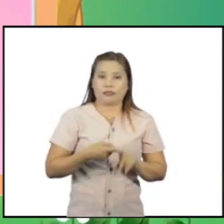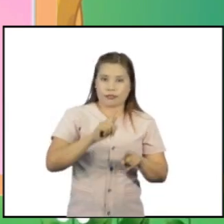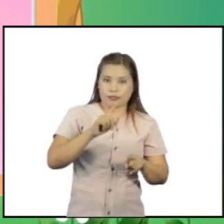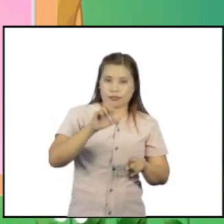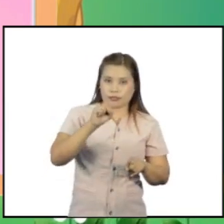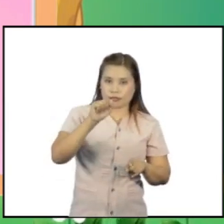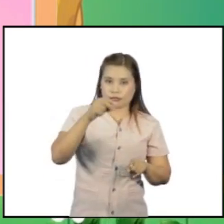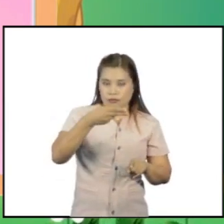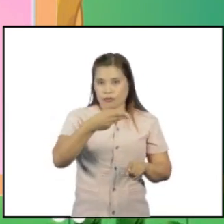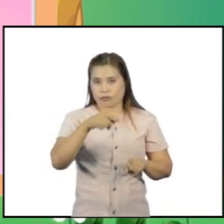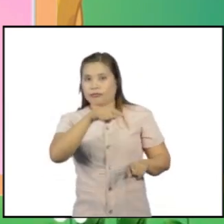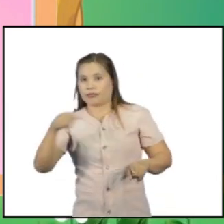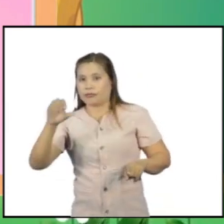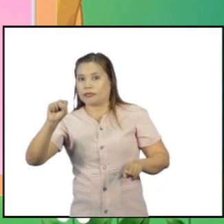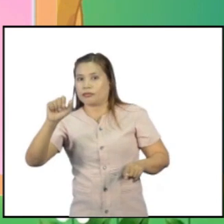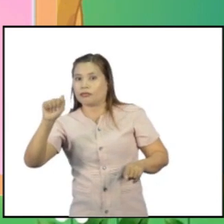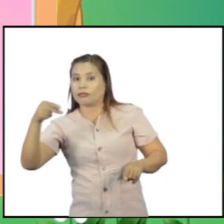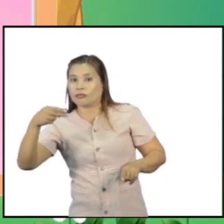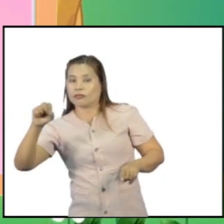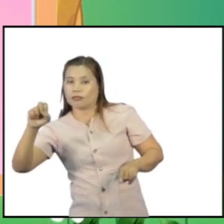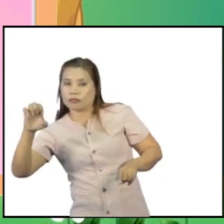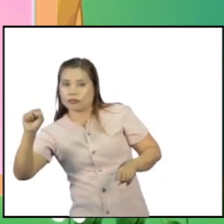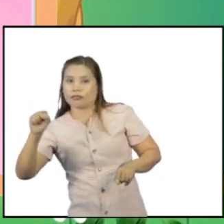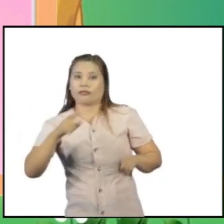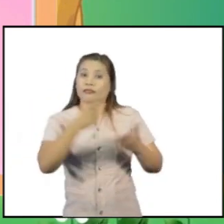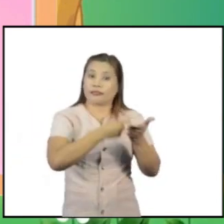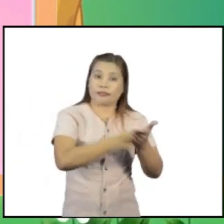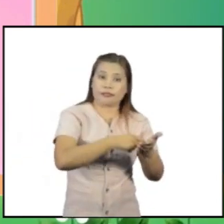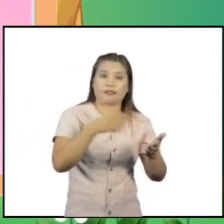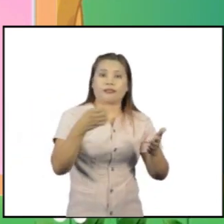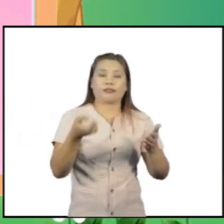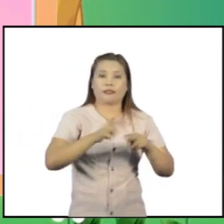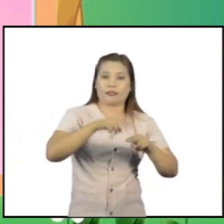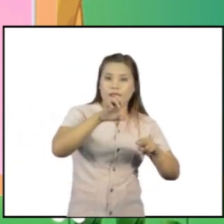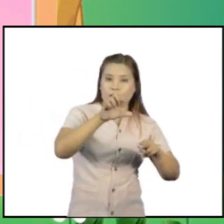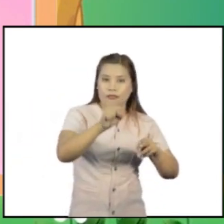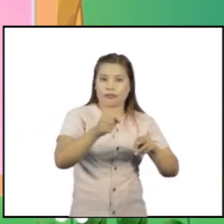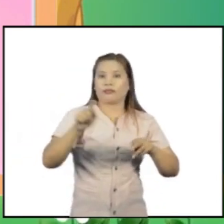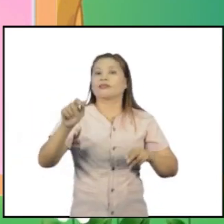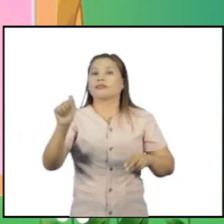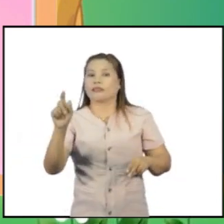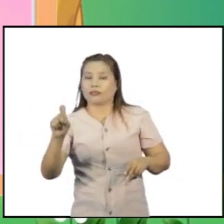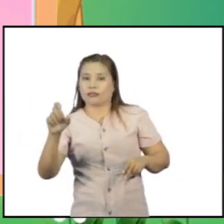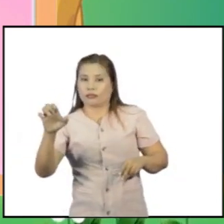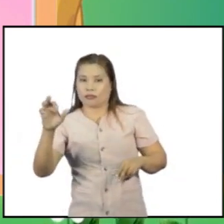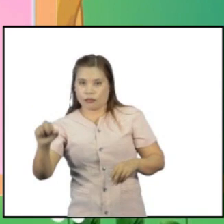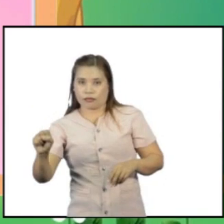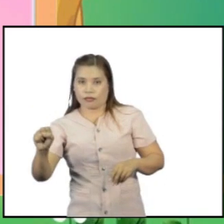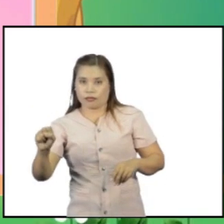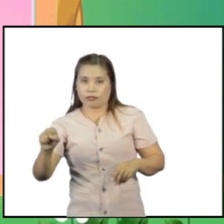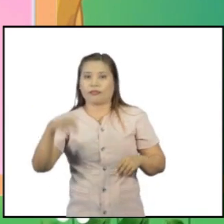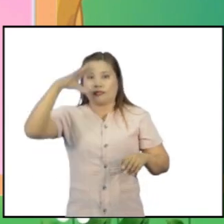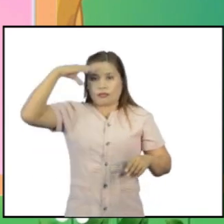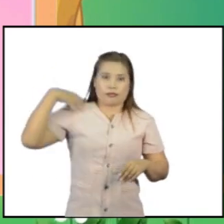From sash to sashes. From tax, add ES to taxes.